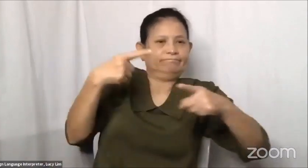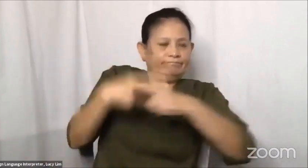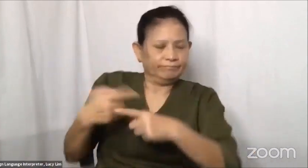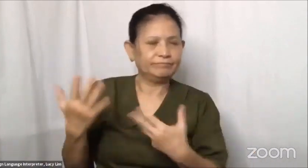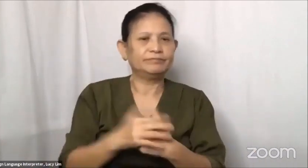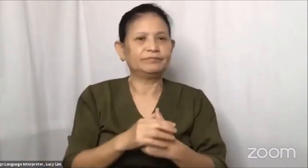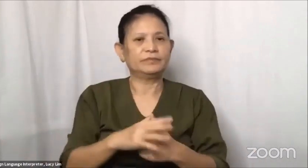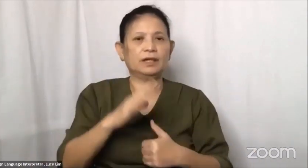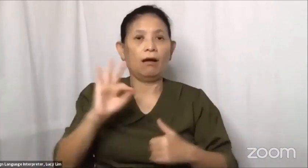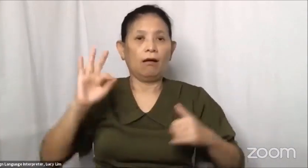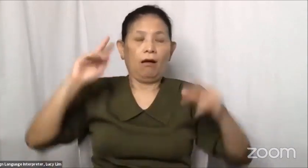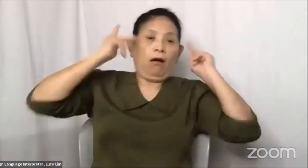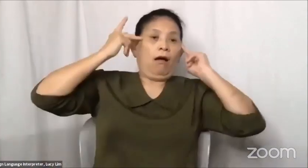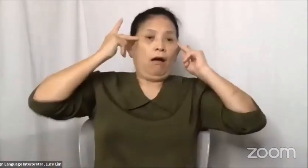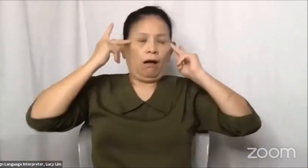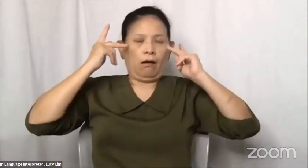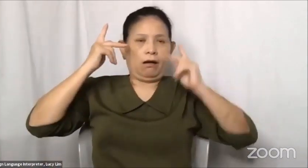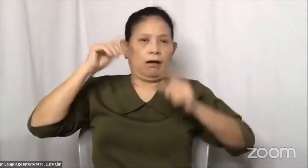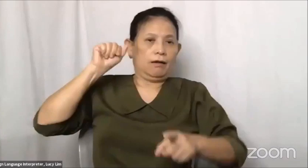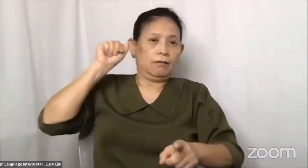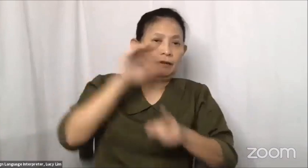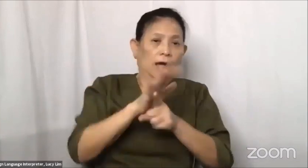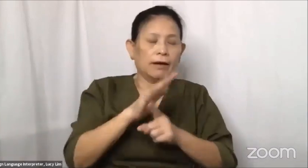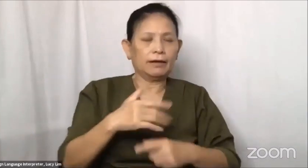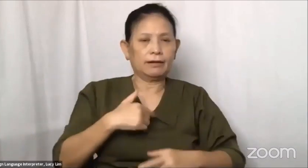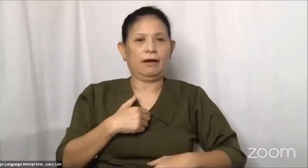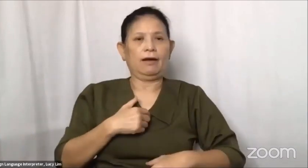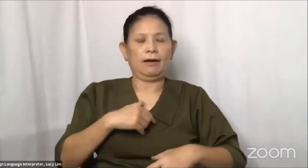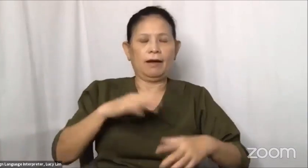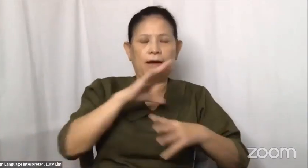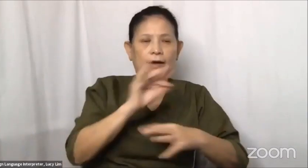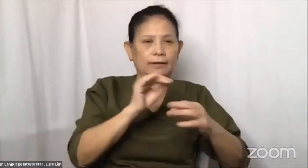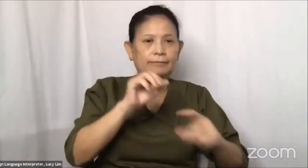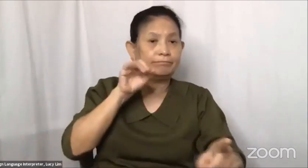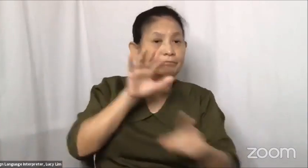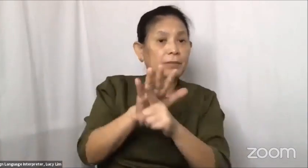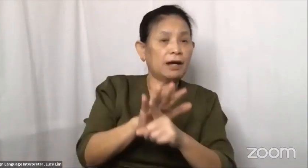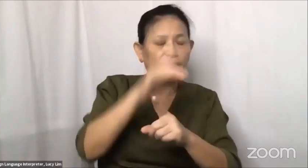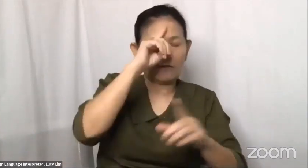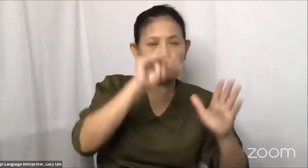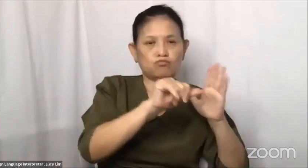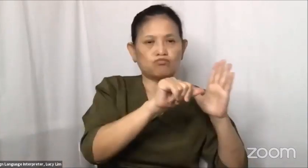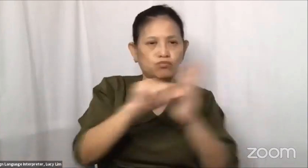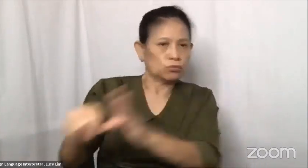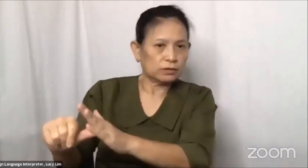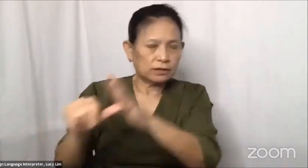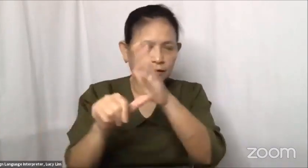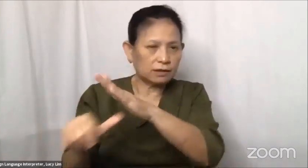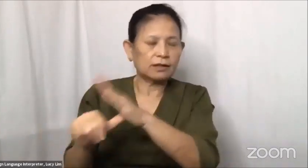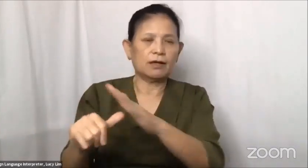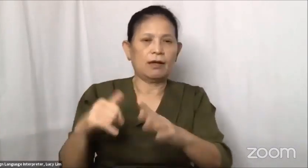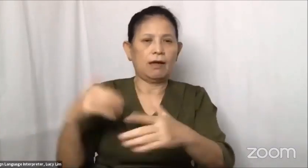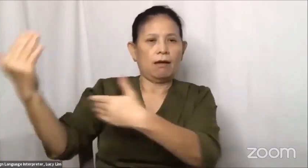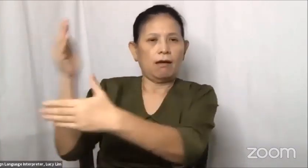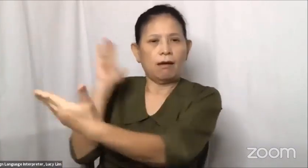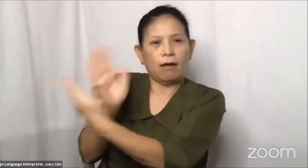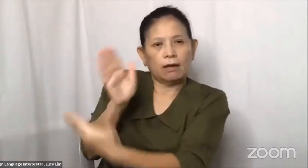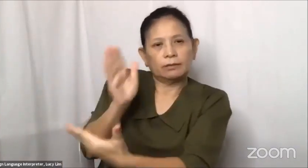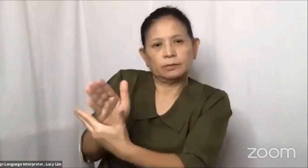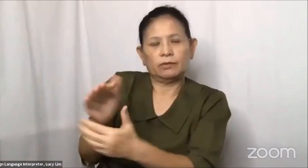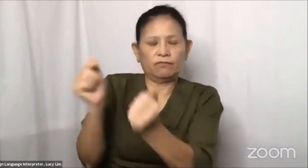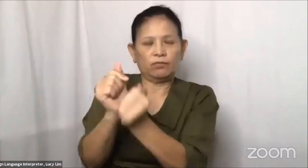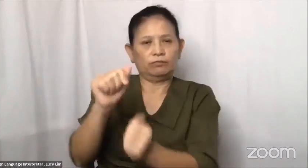panic attack, bullying, the effect of bullying on LGBTI community people, harassment on people with